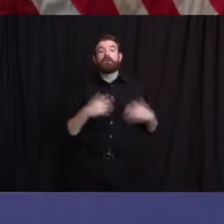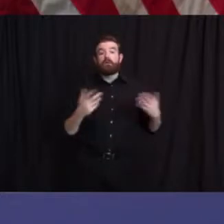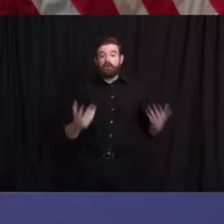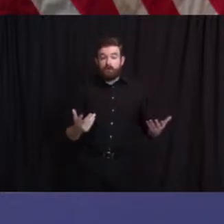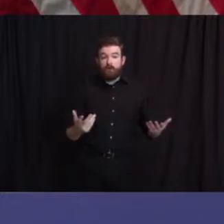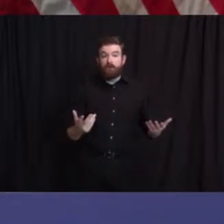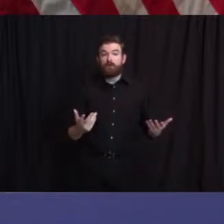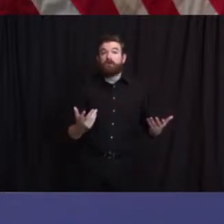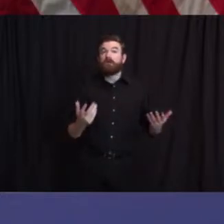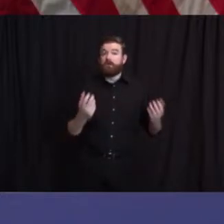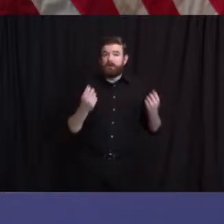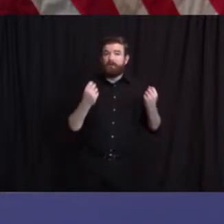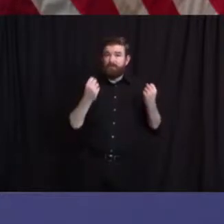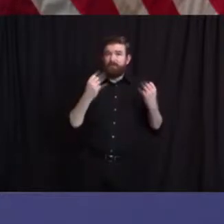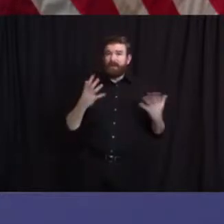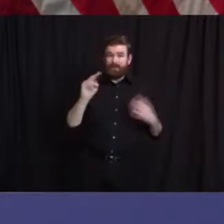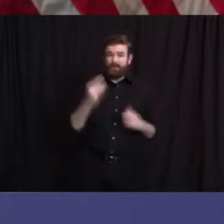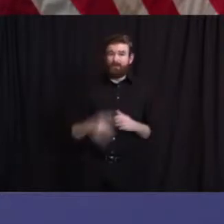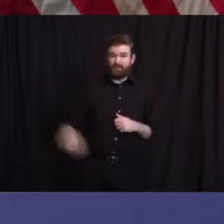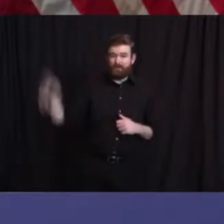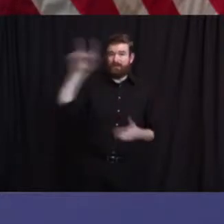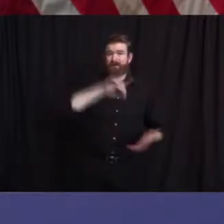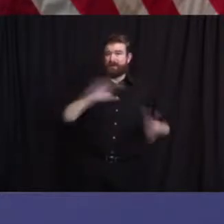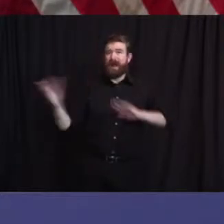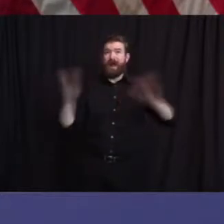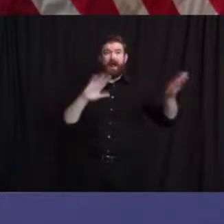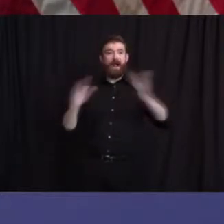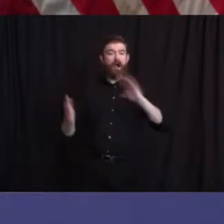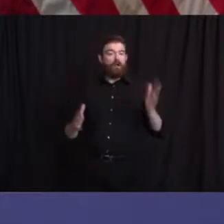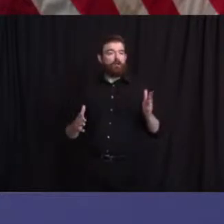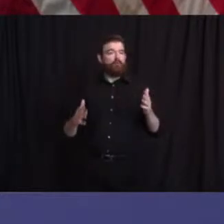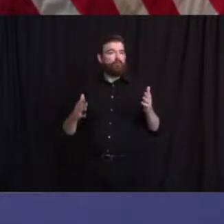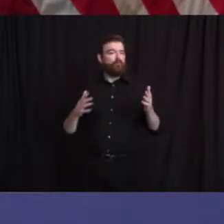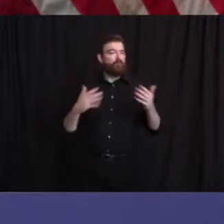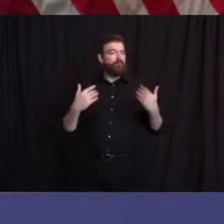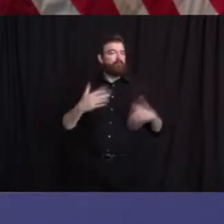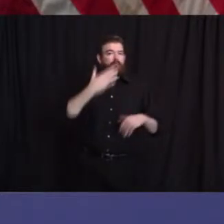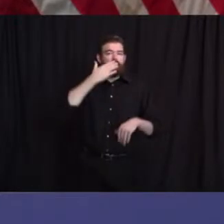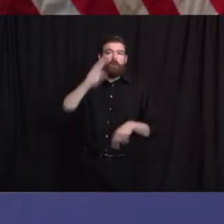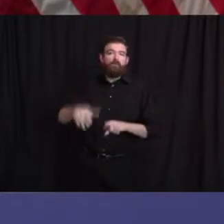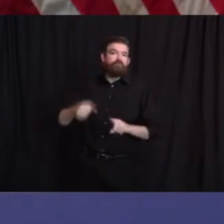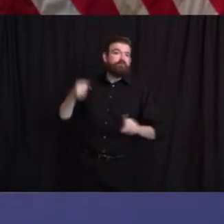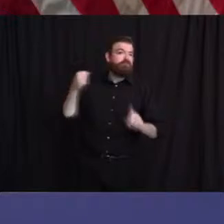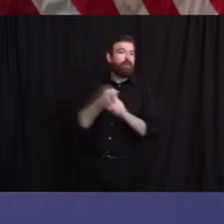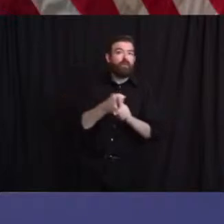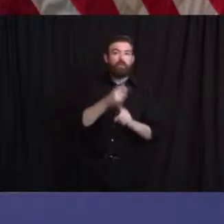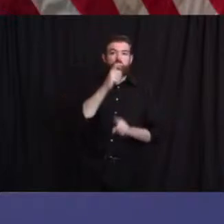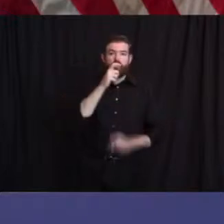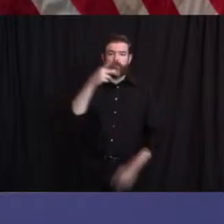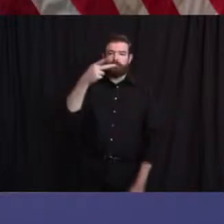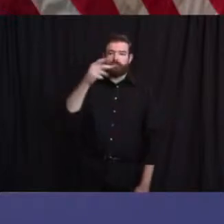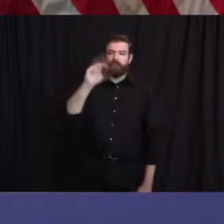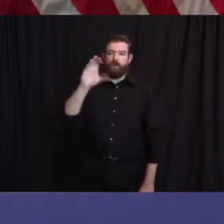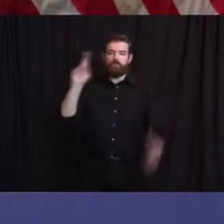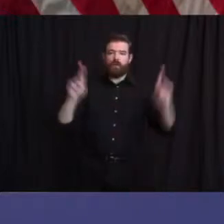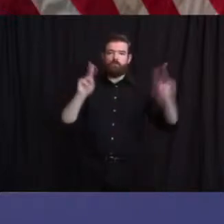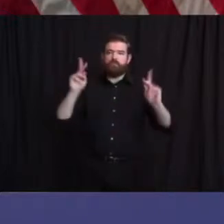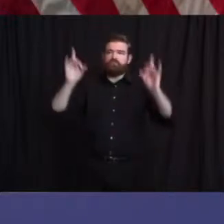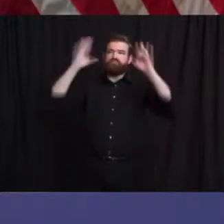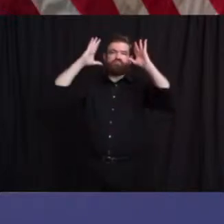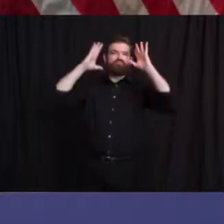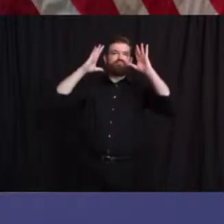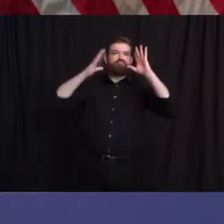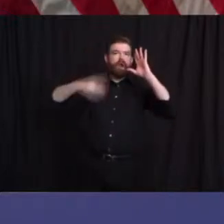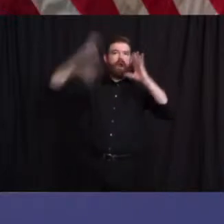color are showing up in a much higher ratio than their representation in